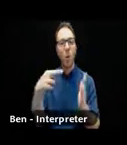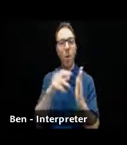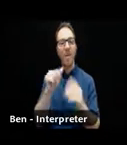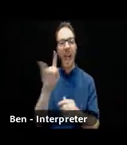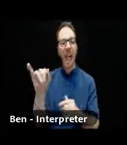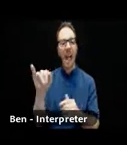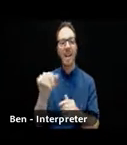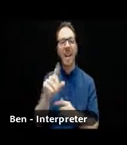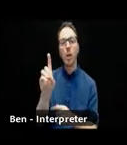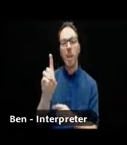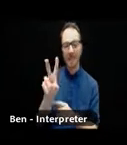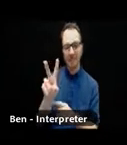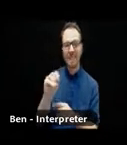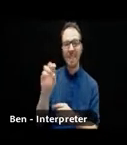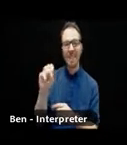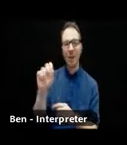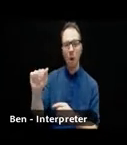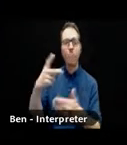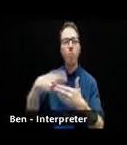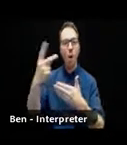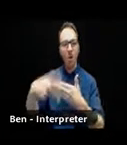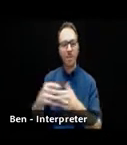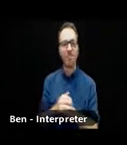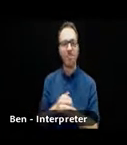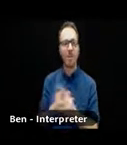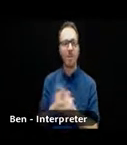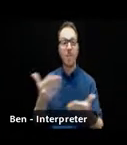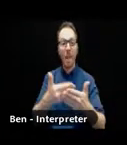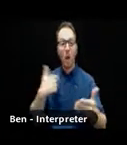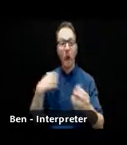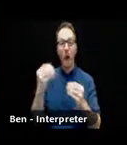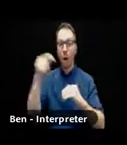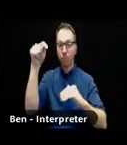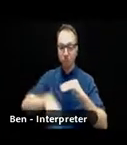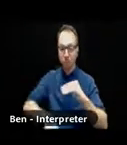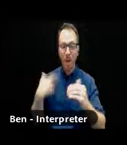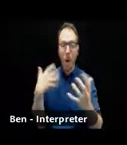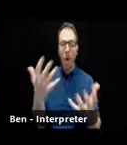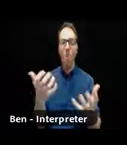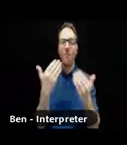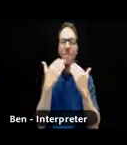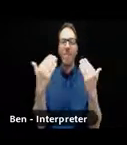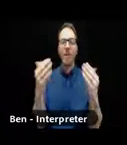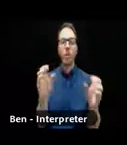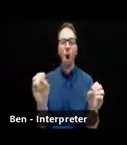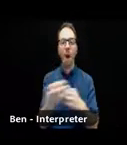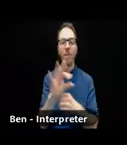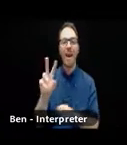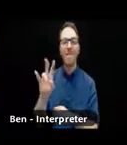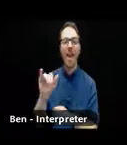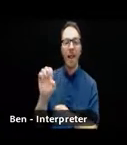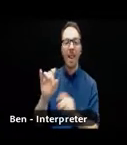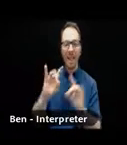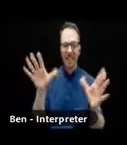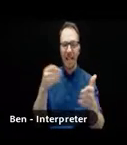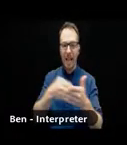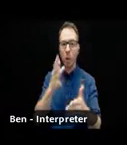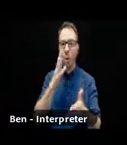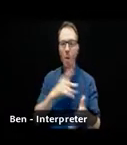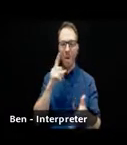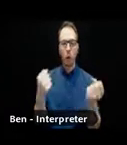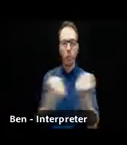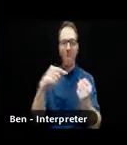and sexual assault programs. So before I go any further, I really want to thank the Office on Violence Against Women for their support of this